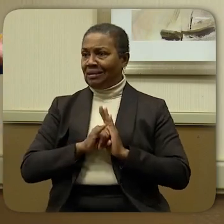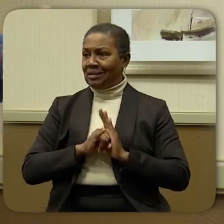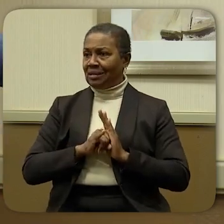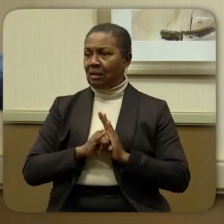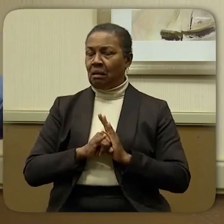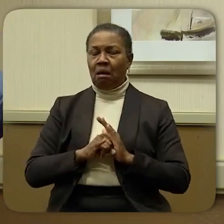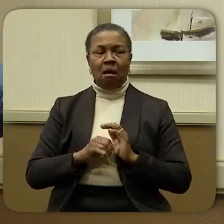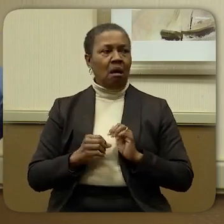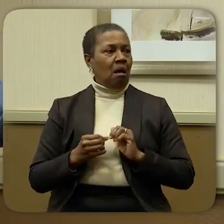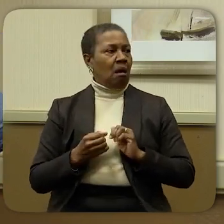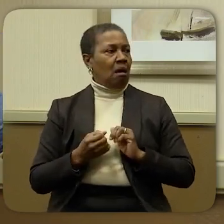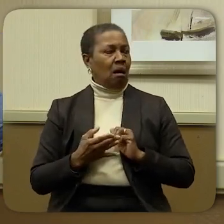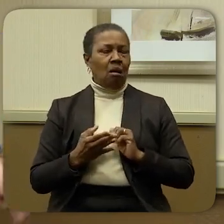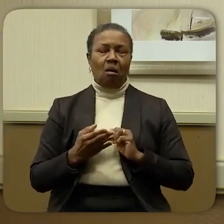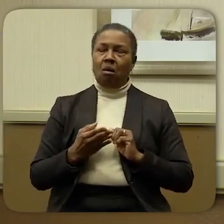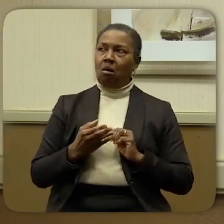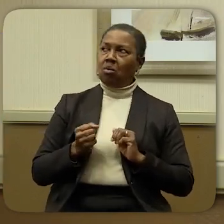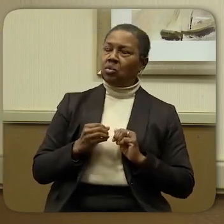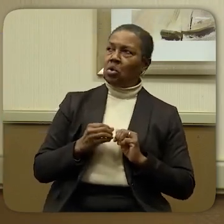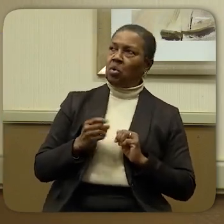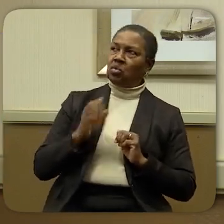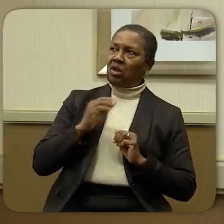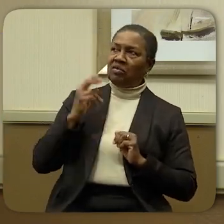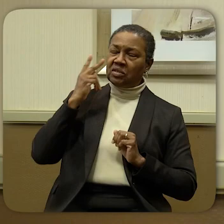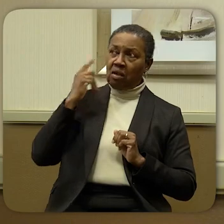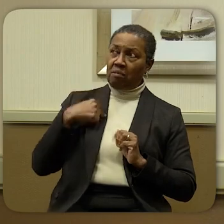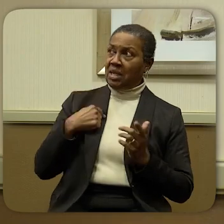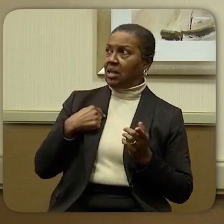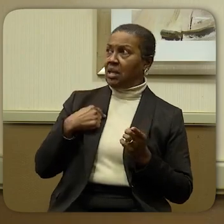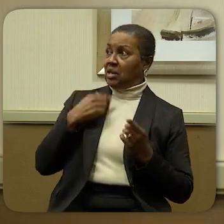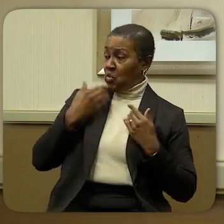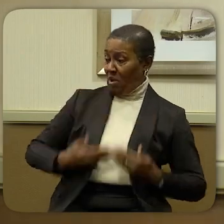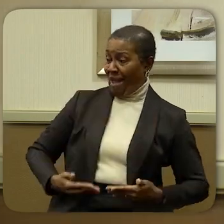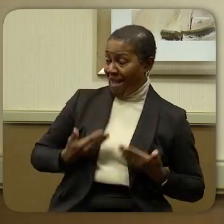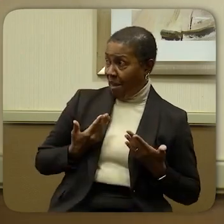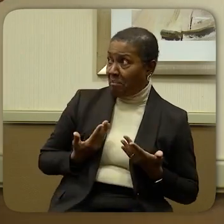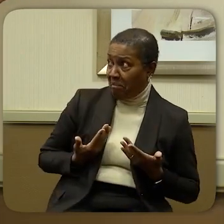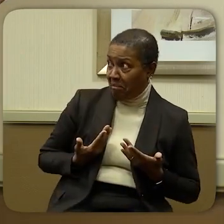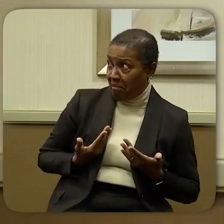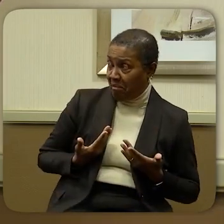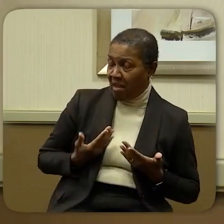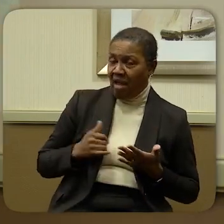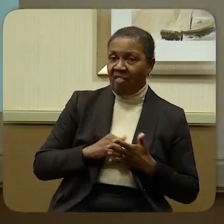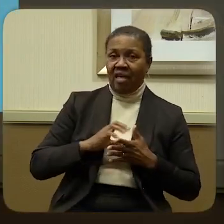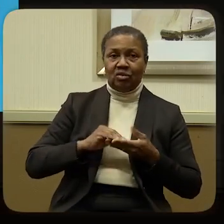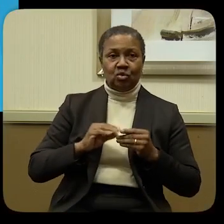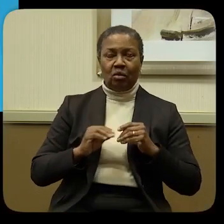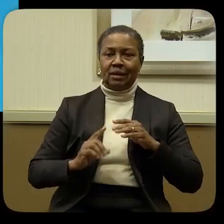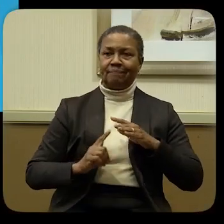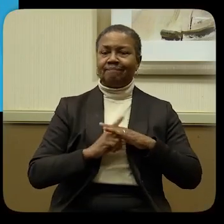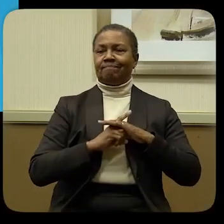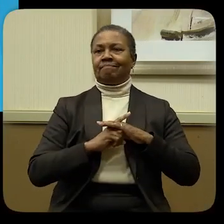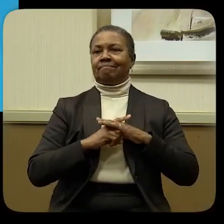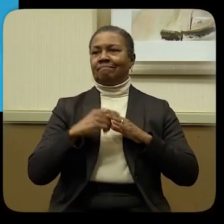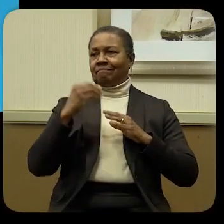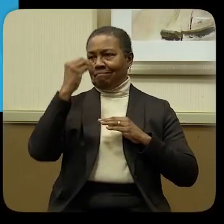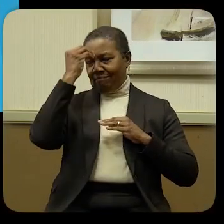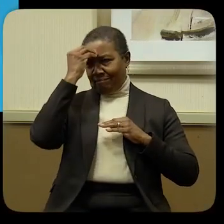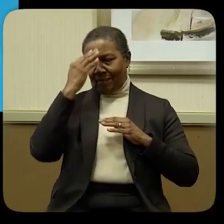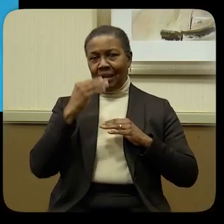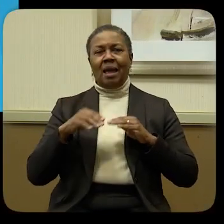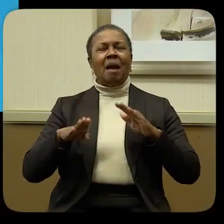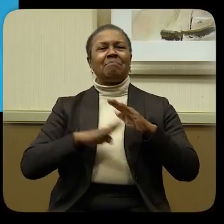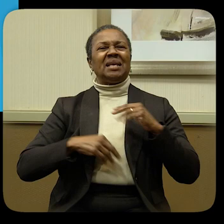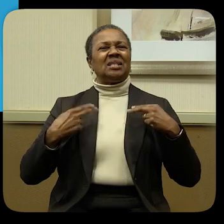whole time you just never saw me as who I am or whatever. So that story sticks out to me sometimes of figuring that out. Basic